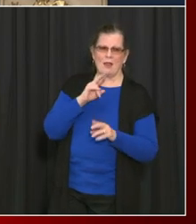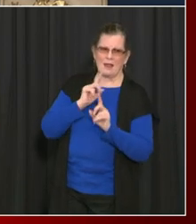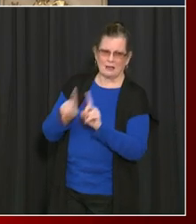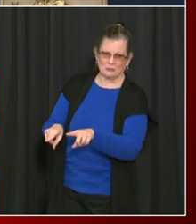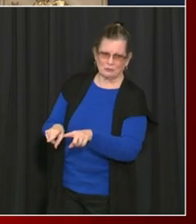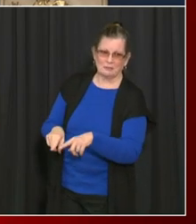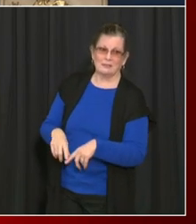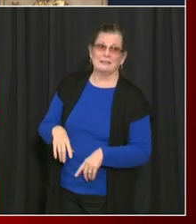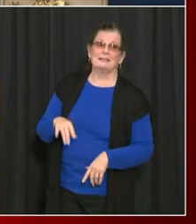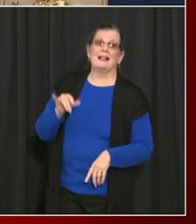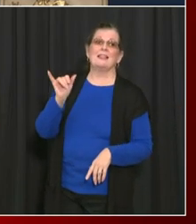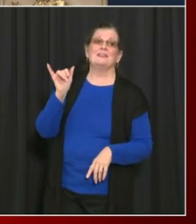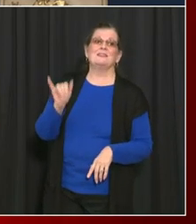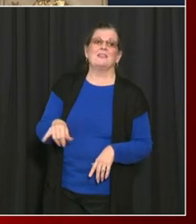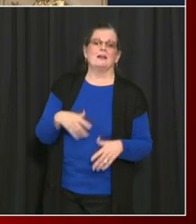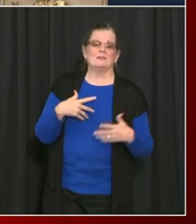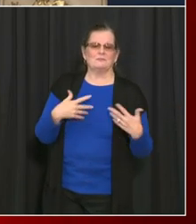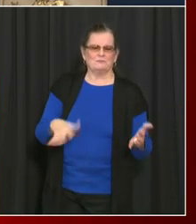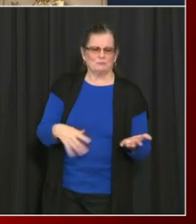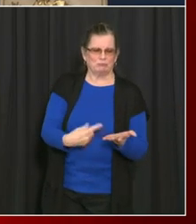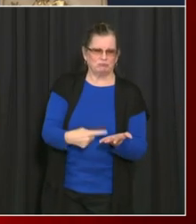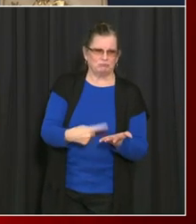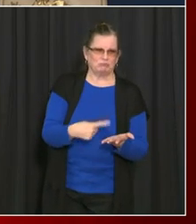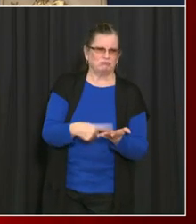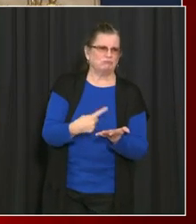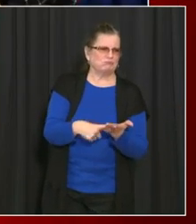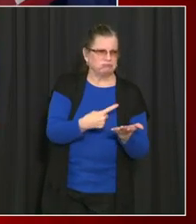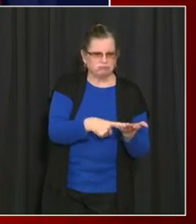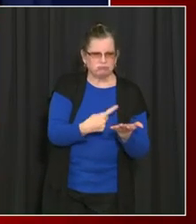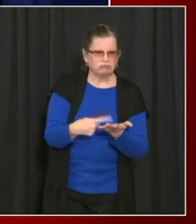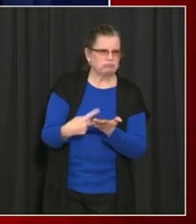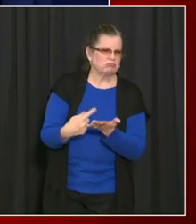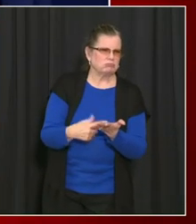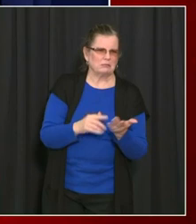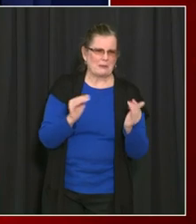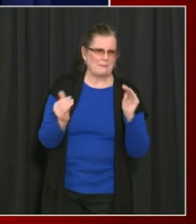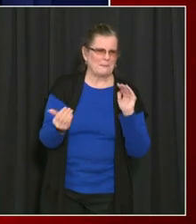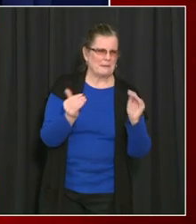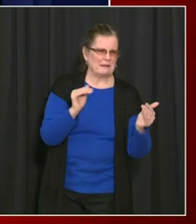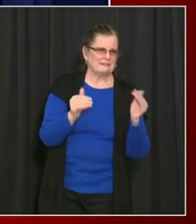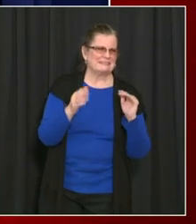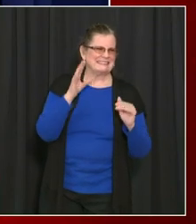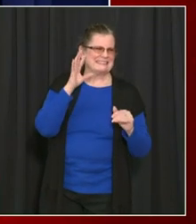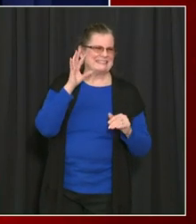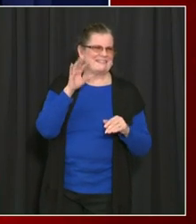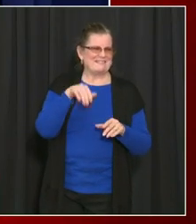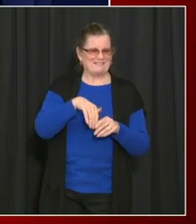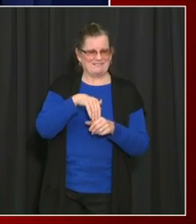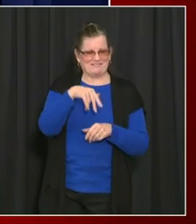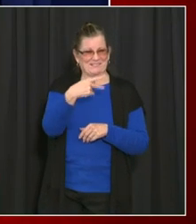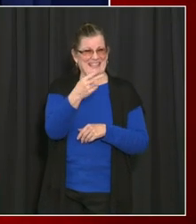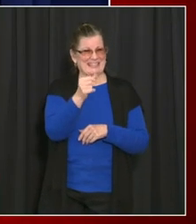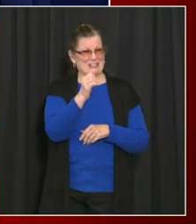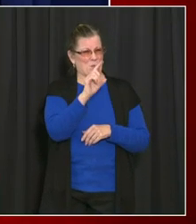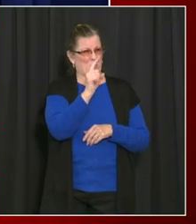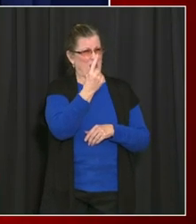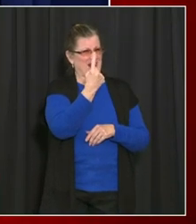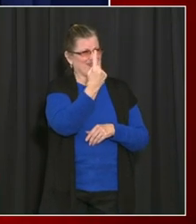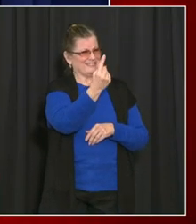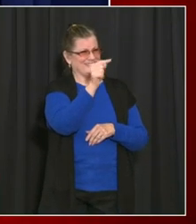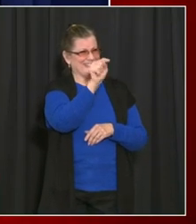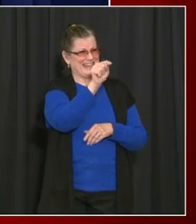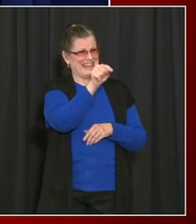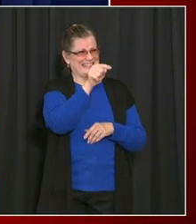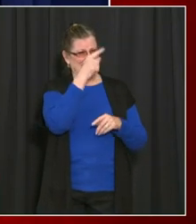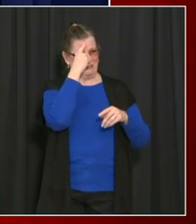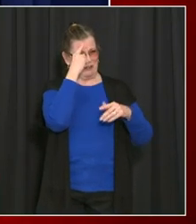That was discussed, and we landed in phase 1 on services that we